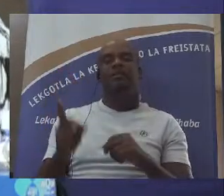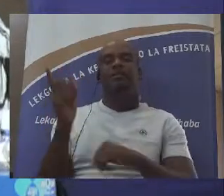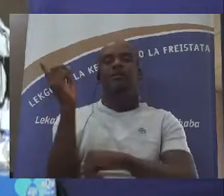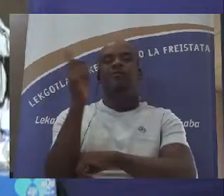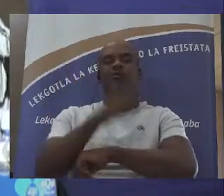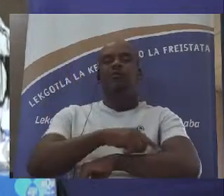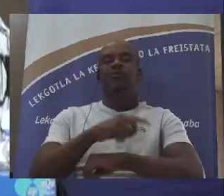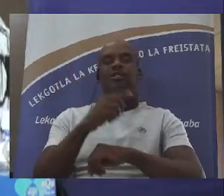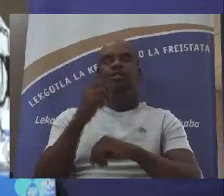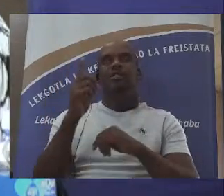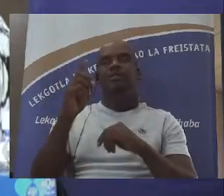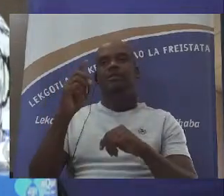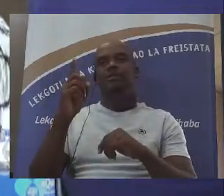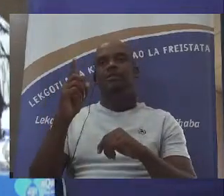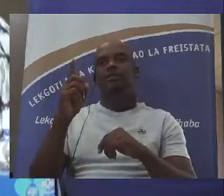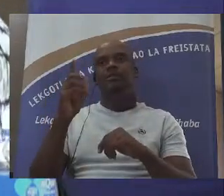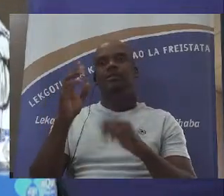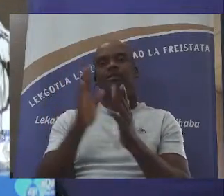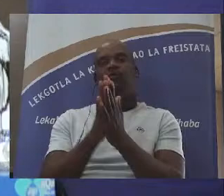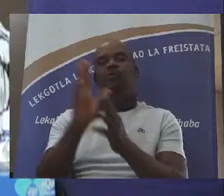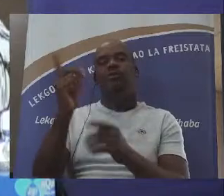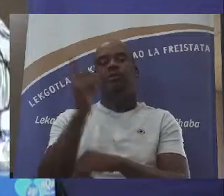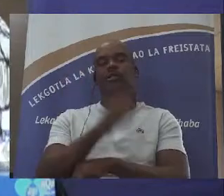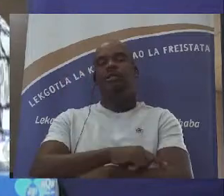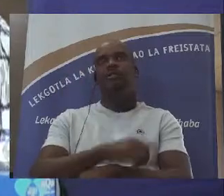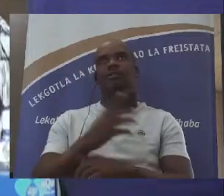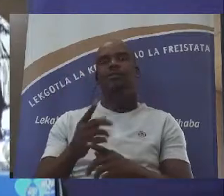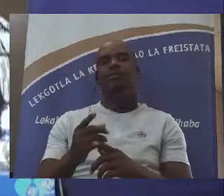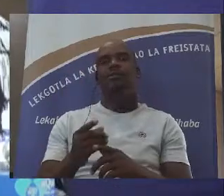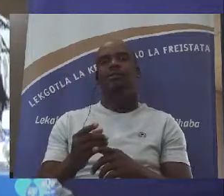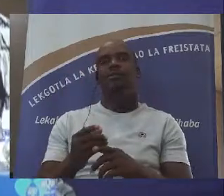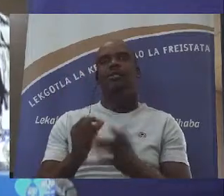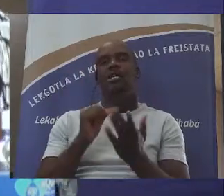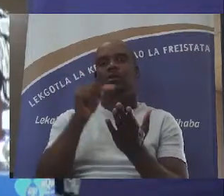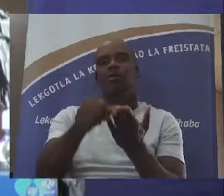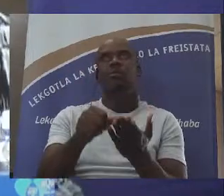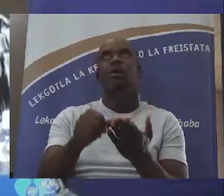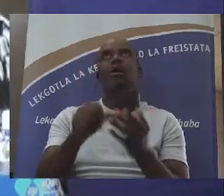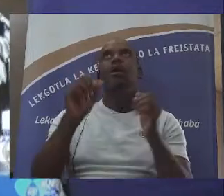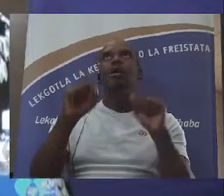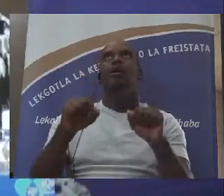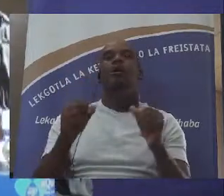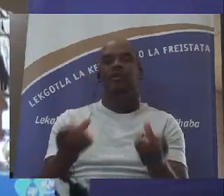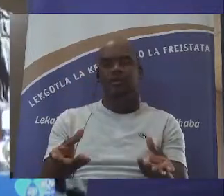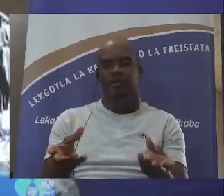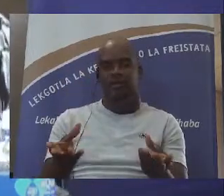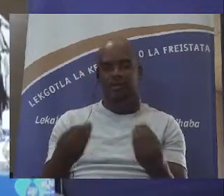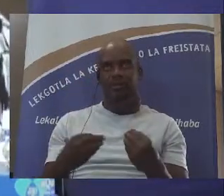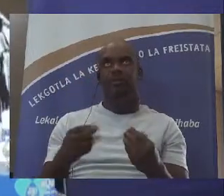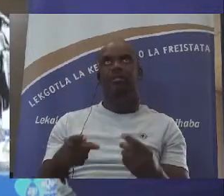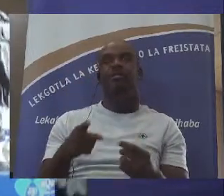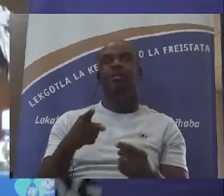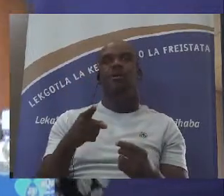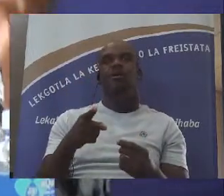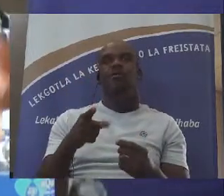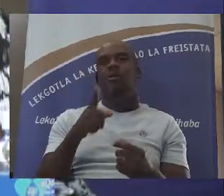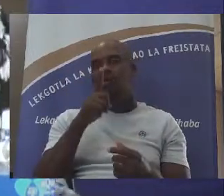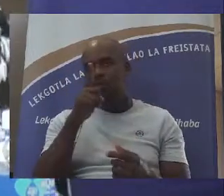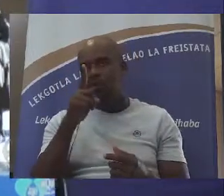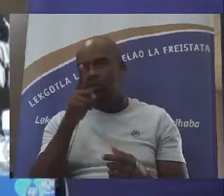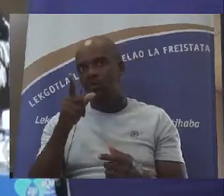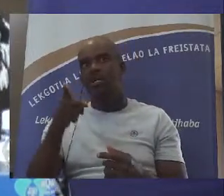the receipt of the application, if you have applied, accept that application, then they will notify you that they have